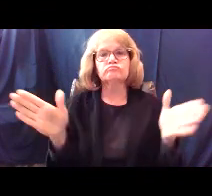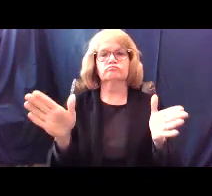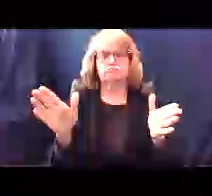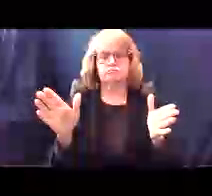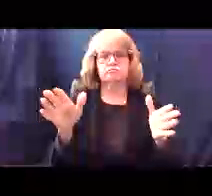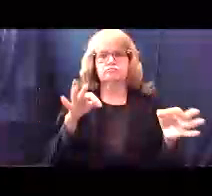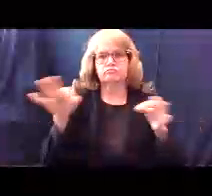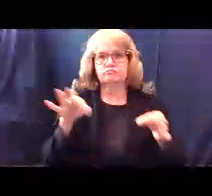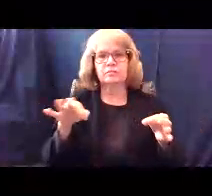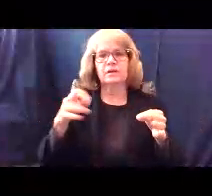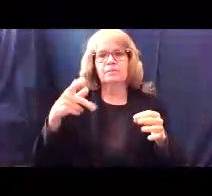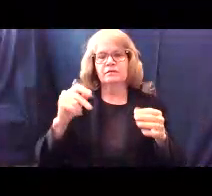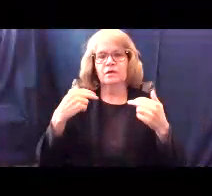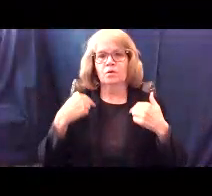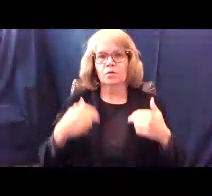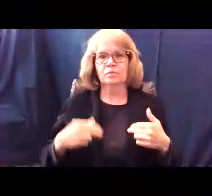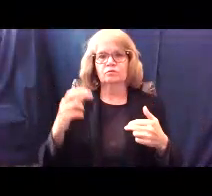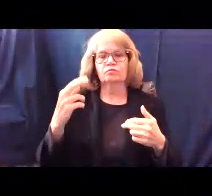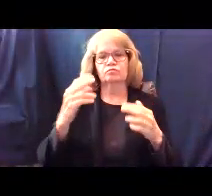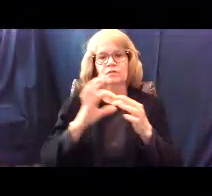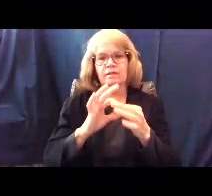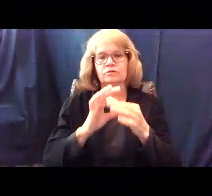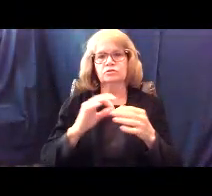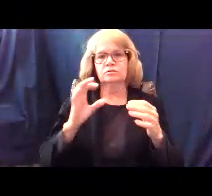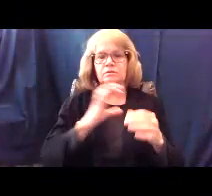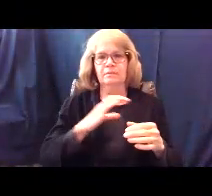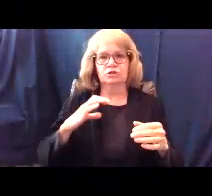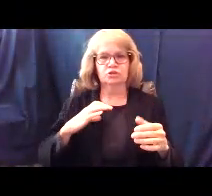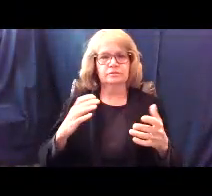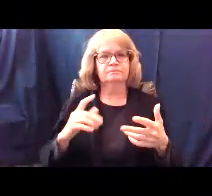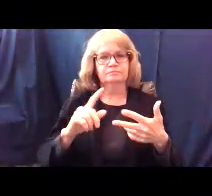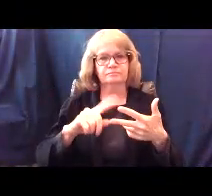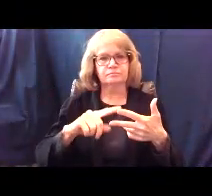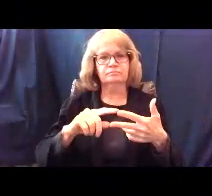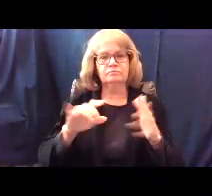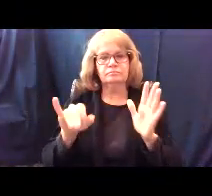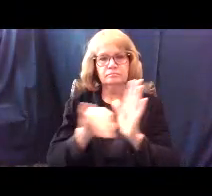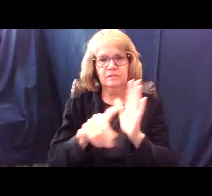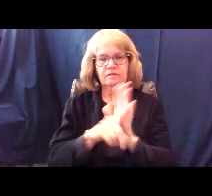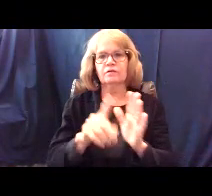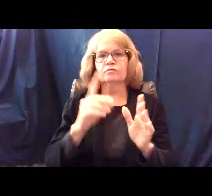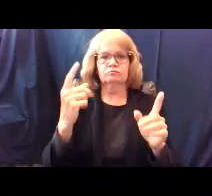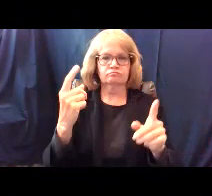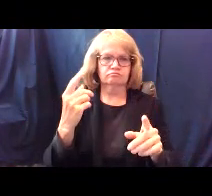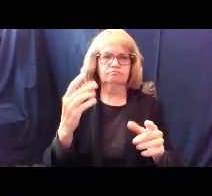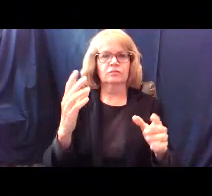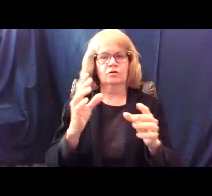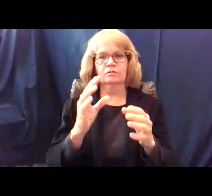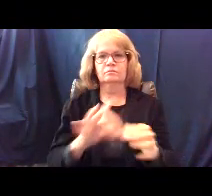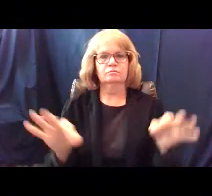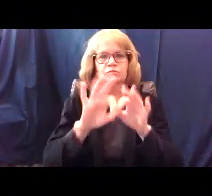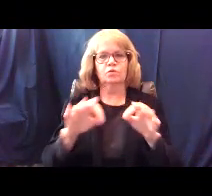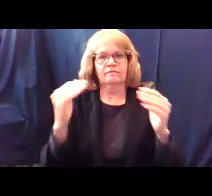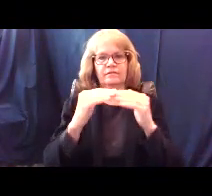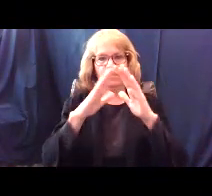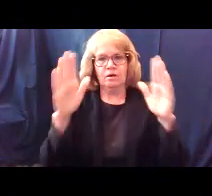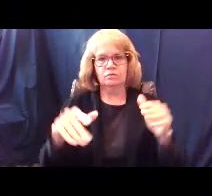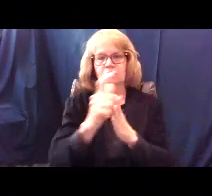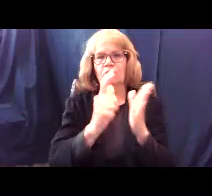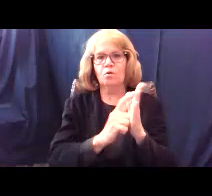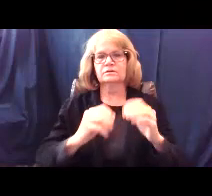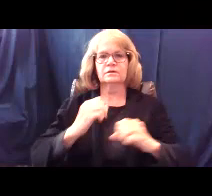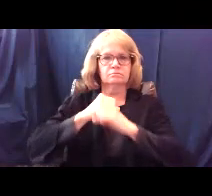the work of the Pennsylvania Human Relations Commission, to identify relevant fair housing laws and protected classes,